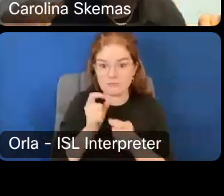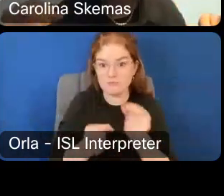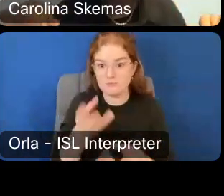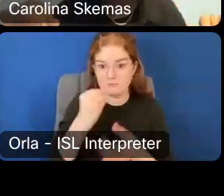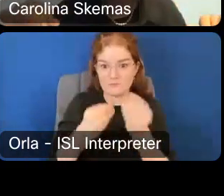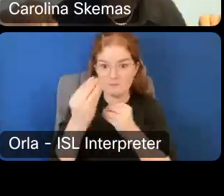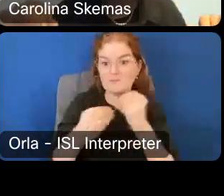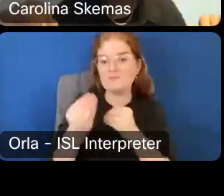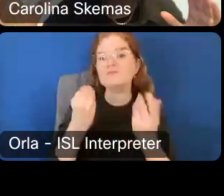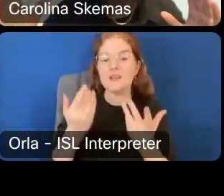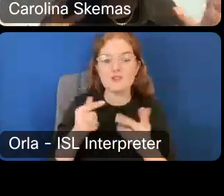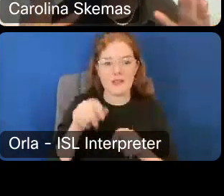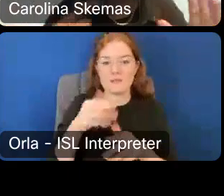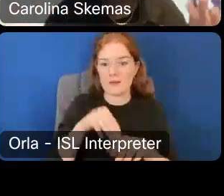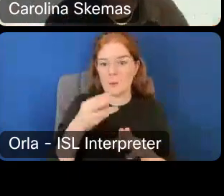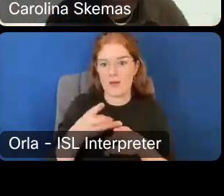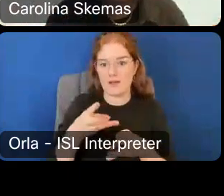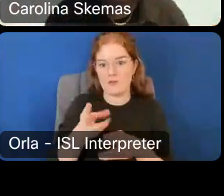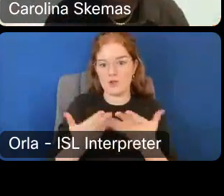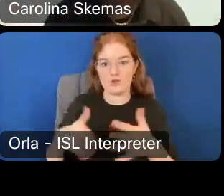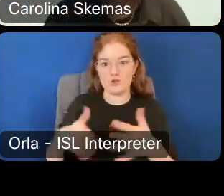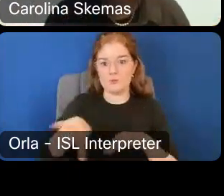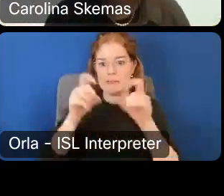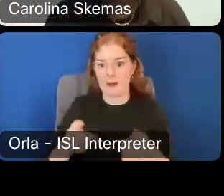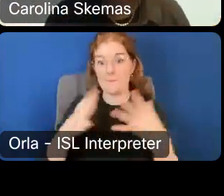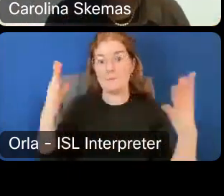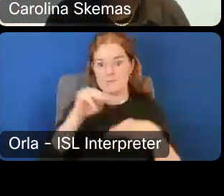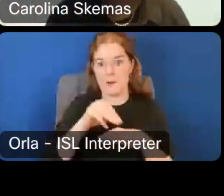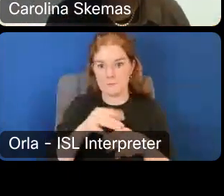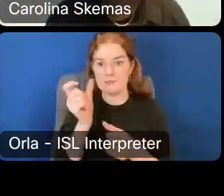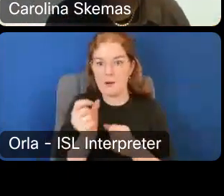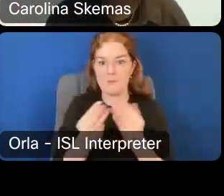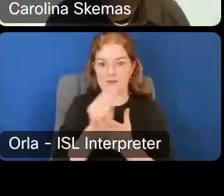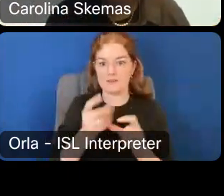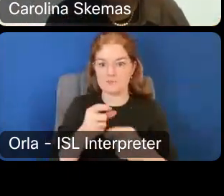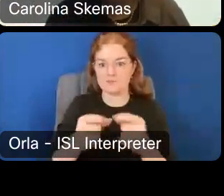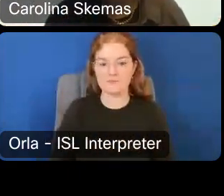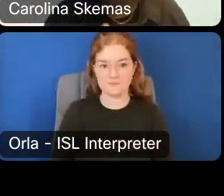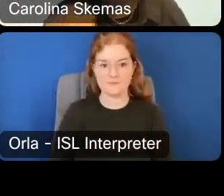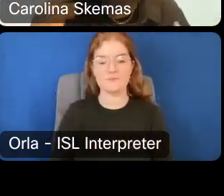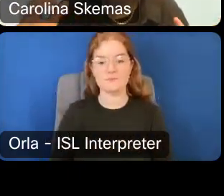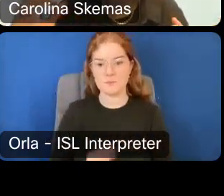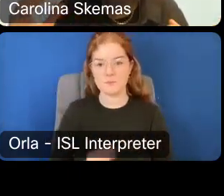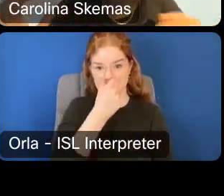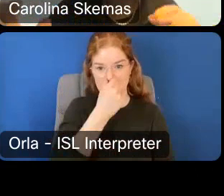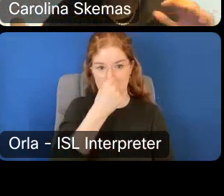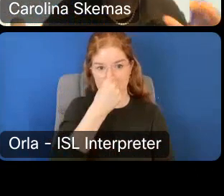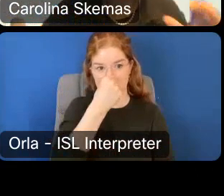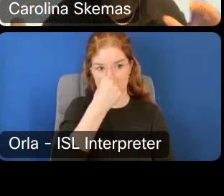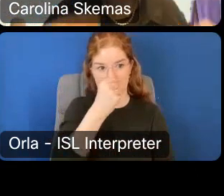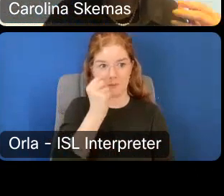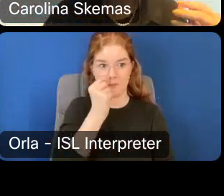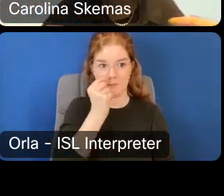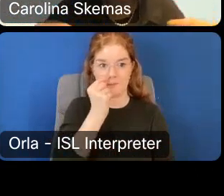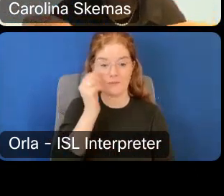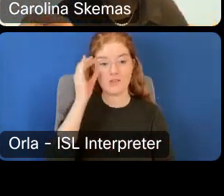going to tackle those, let's say, smaller pieces. So if you can pass on to the next slide. So just kind of to wrap